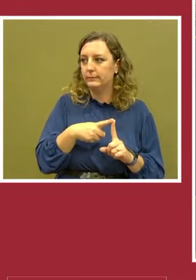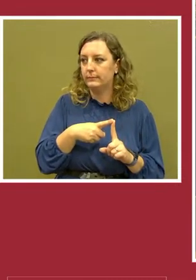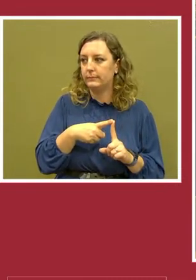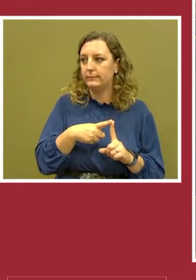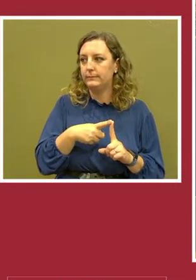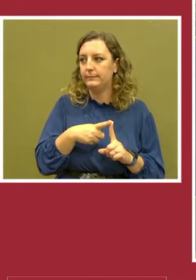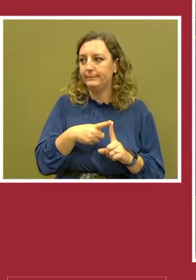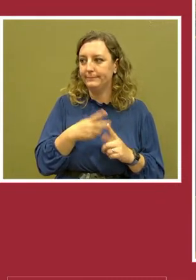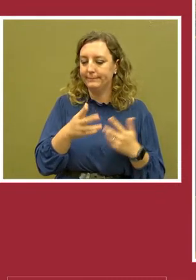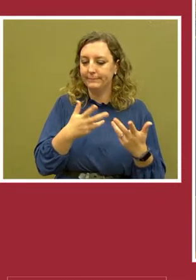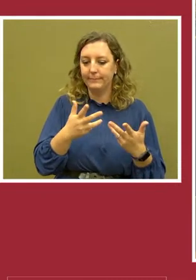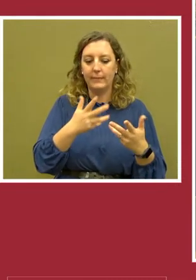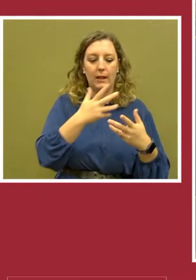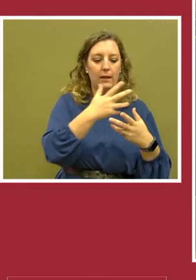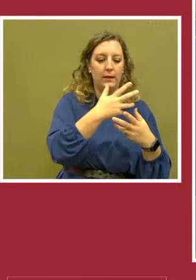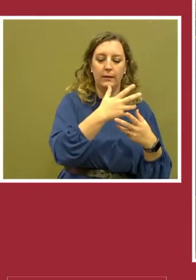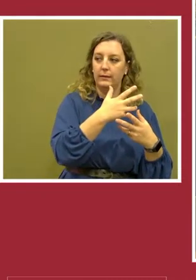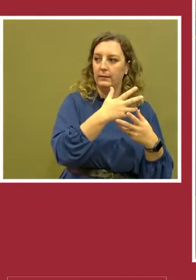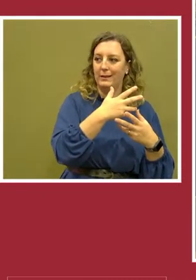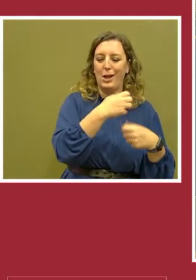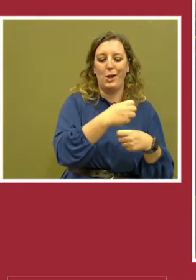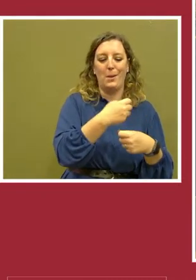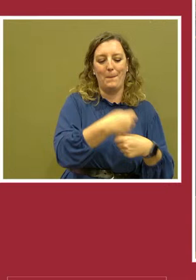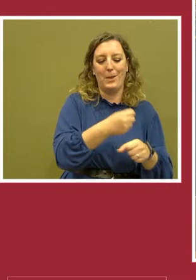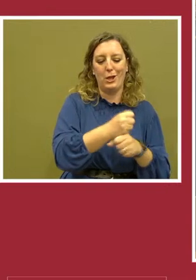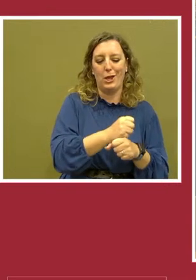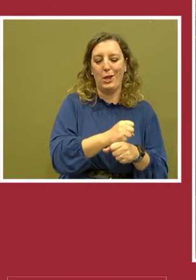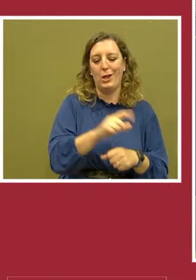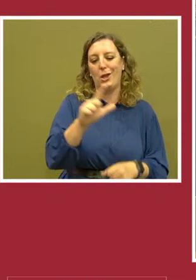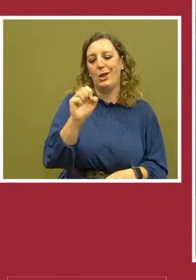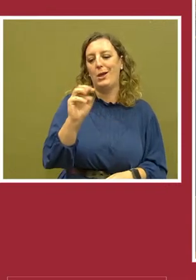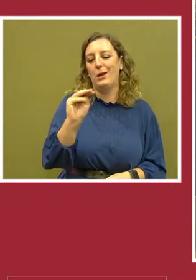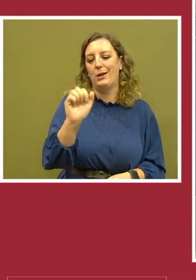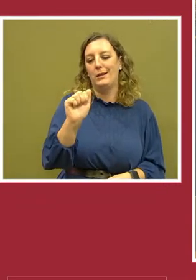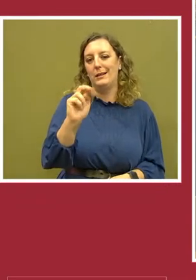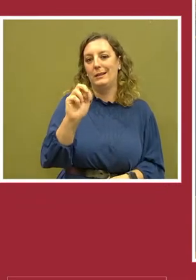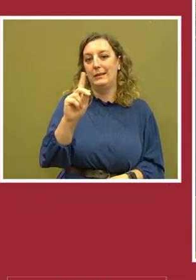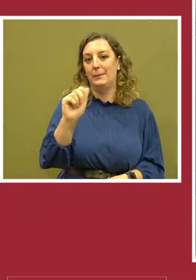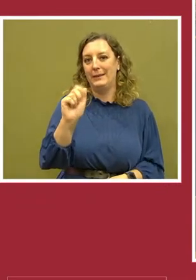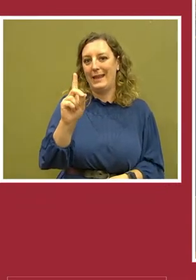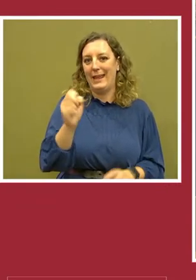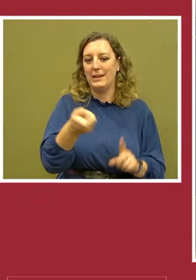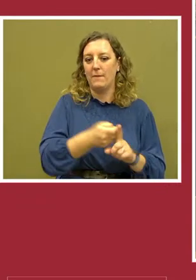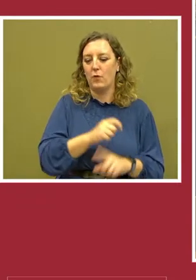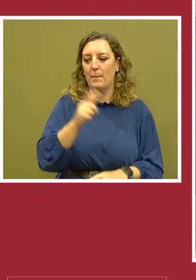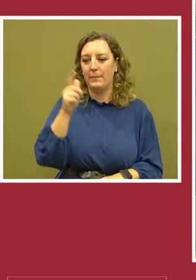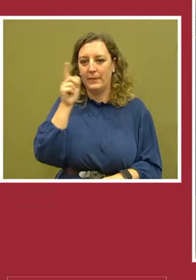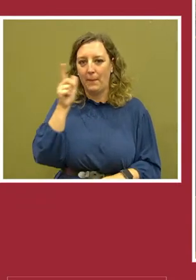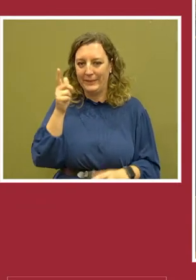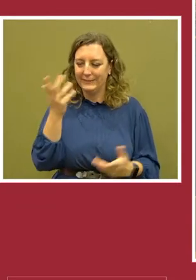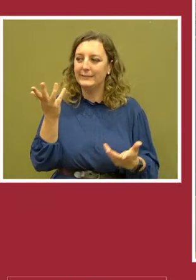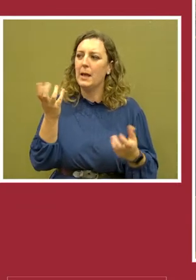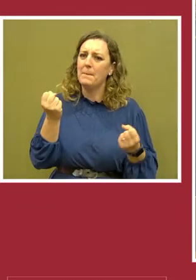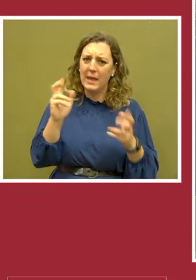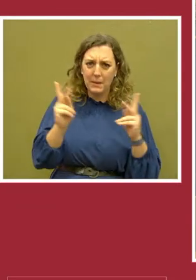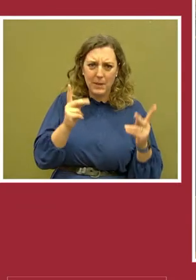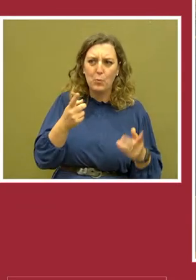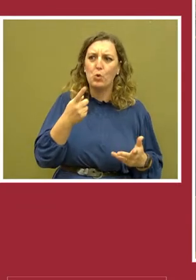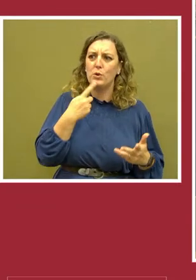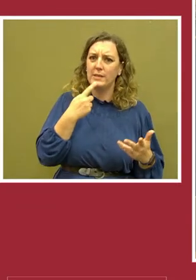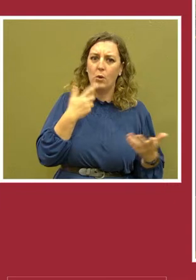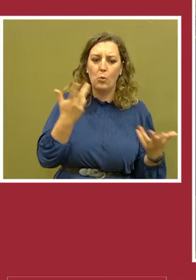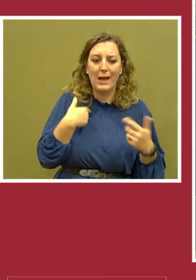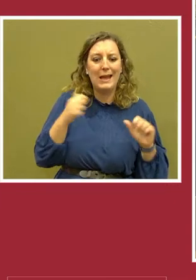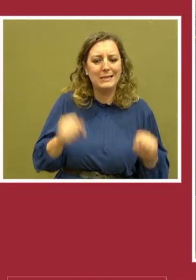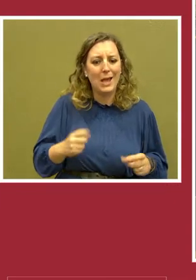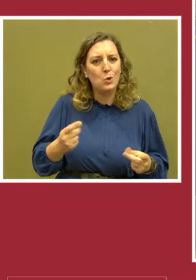the metaphor of create lemonade out of lemons. And a lot of people are interested in this. A lot of people have stepped forward to say, what